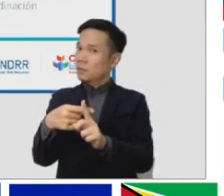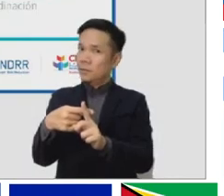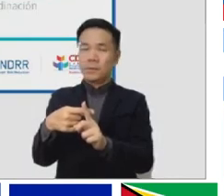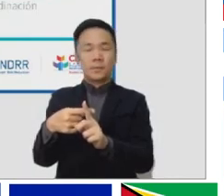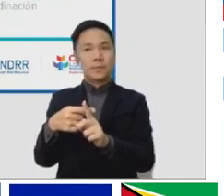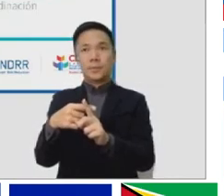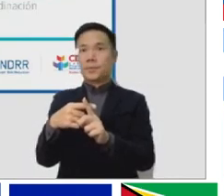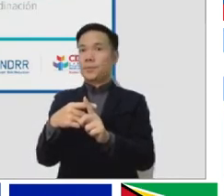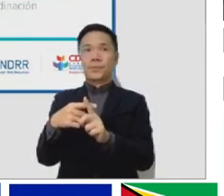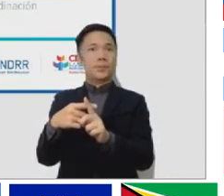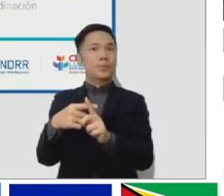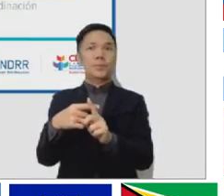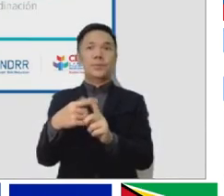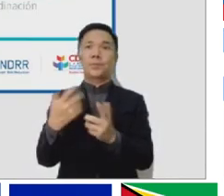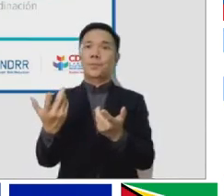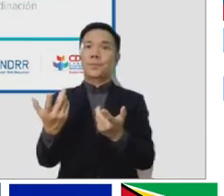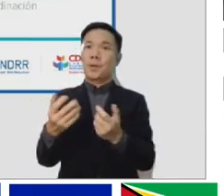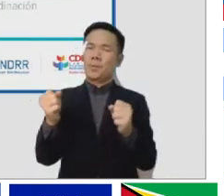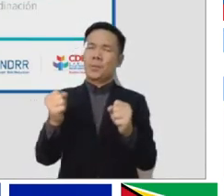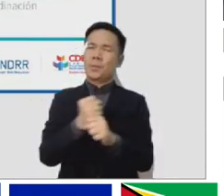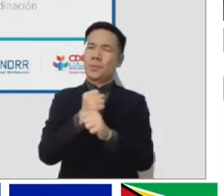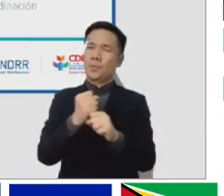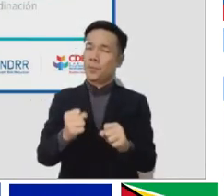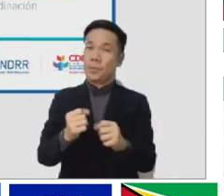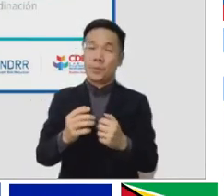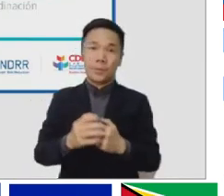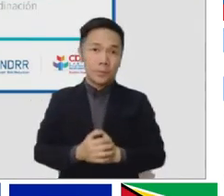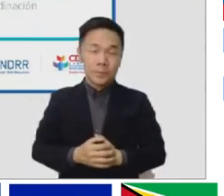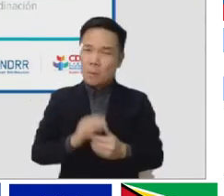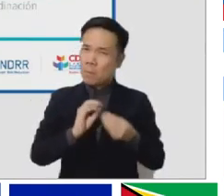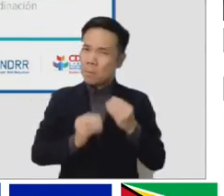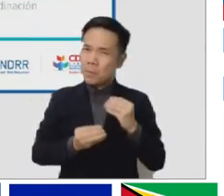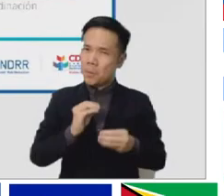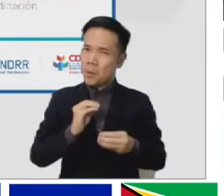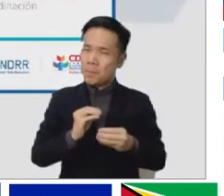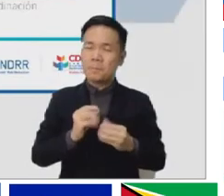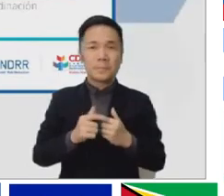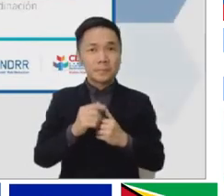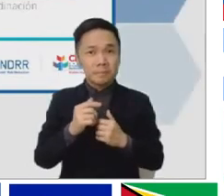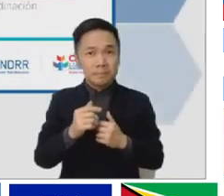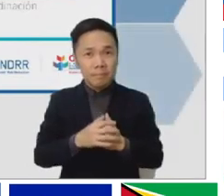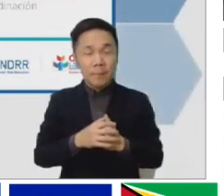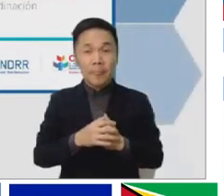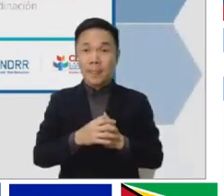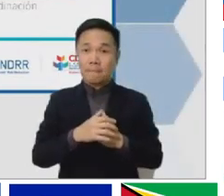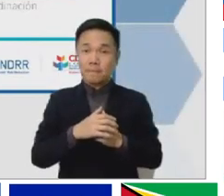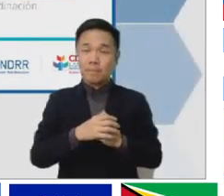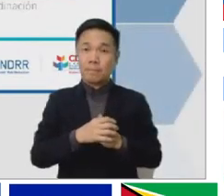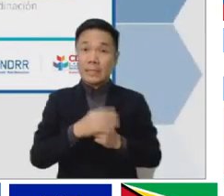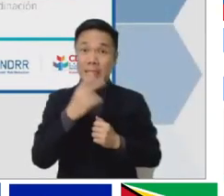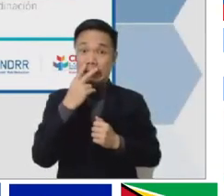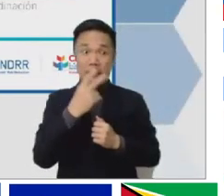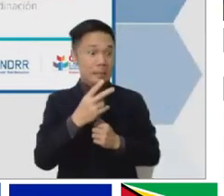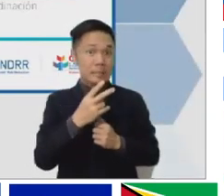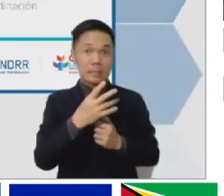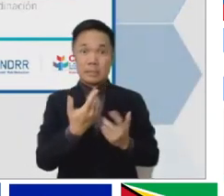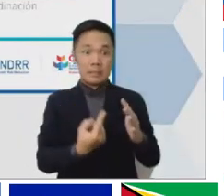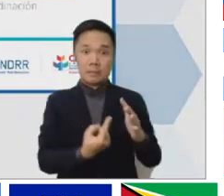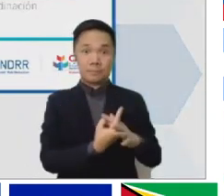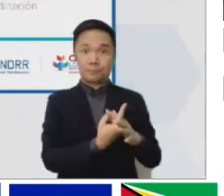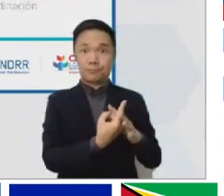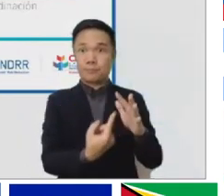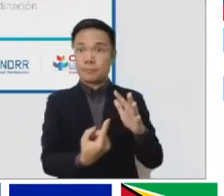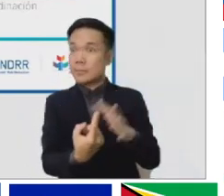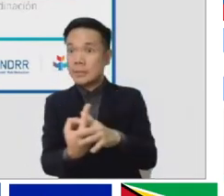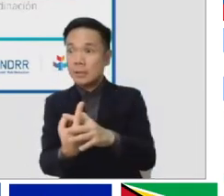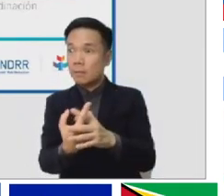of this response and risk scenario. We had material impact as well that is caused by other events and that yet persist in